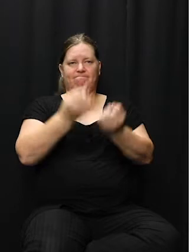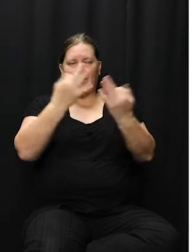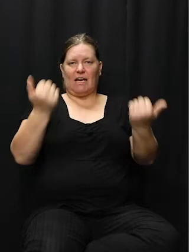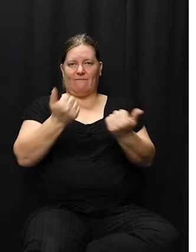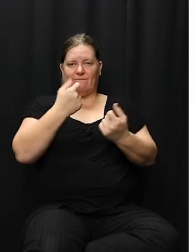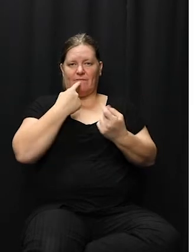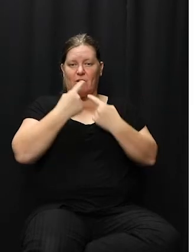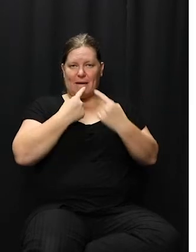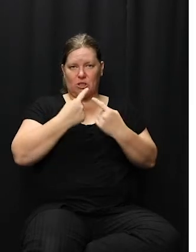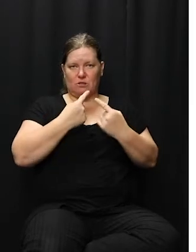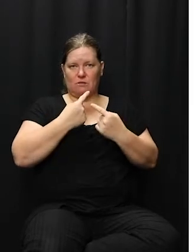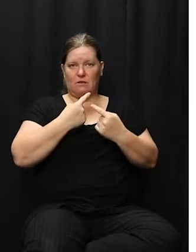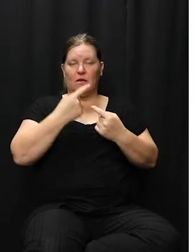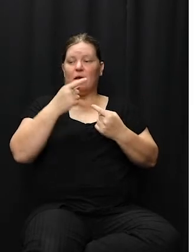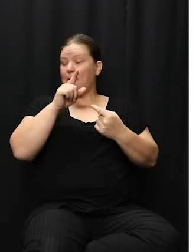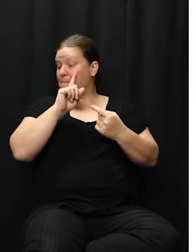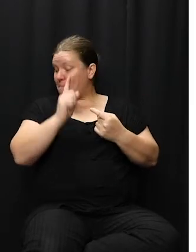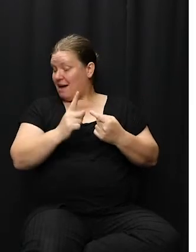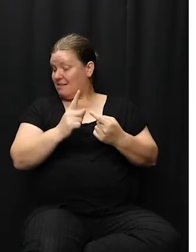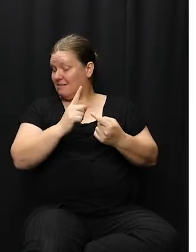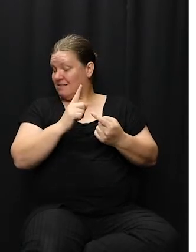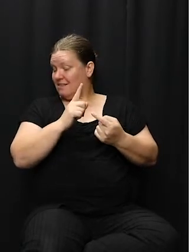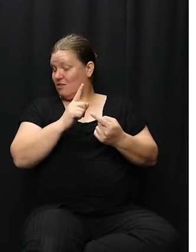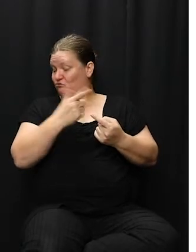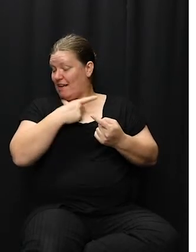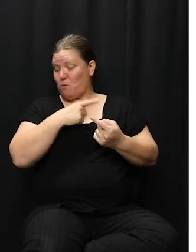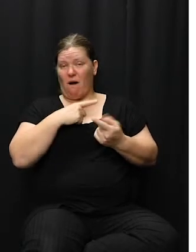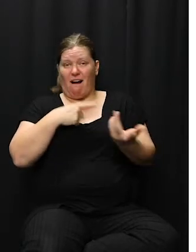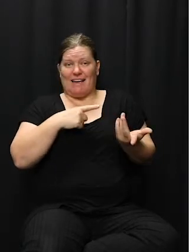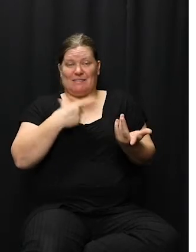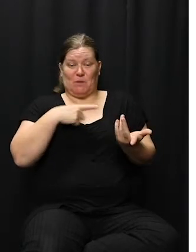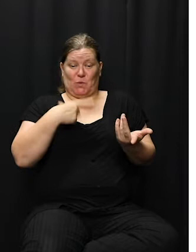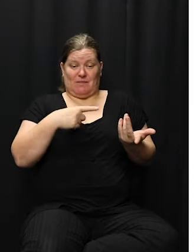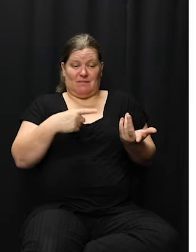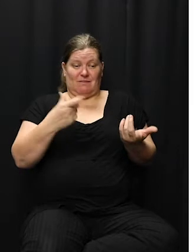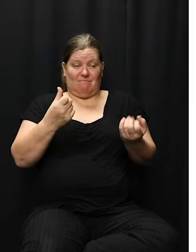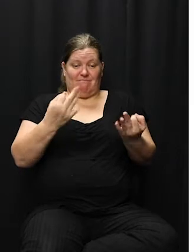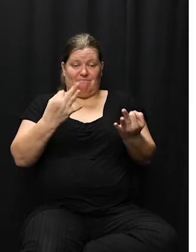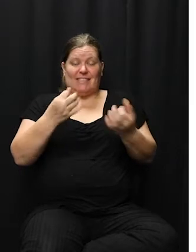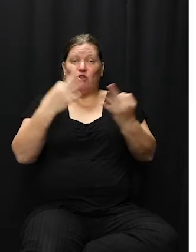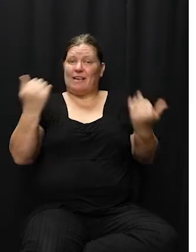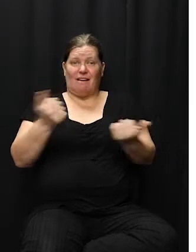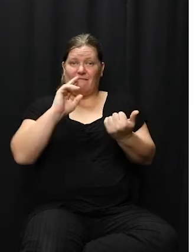very advanced, maybe they're very delayed. We really don't know. There's not enough information.